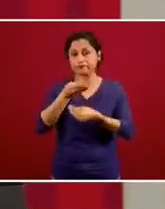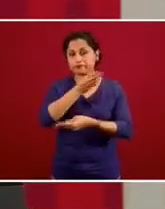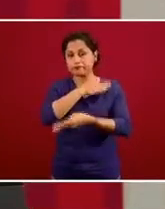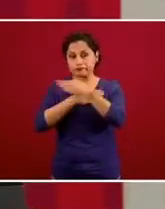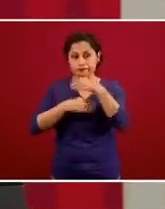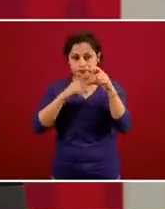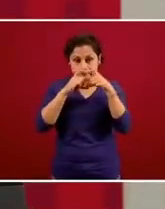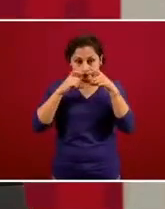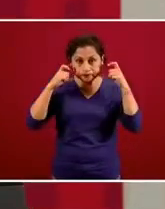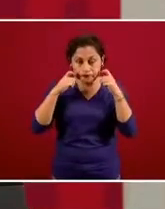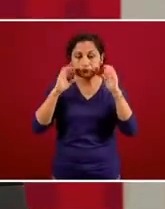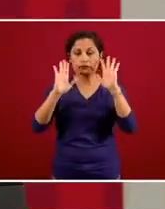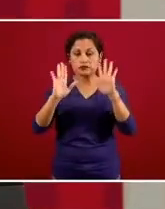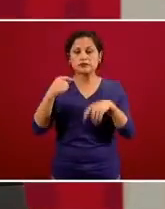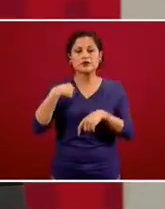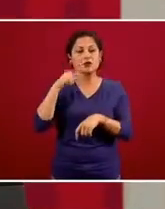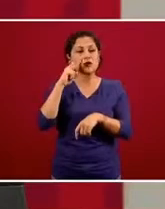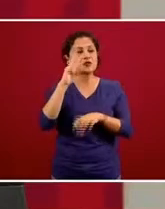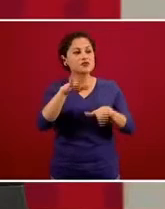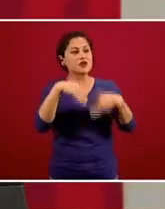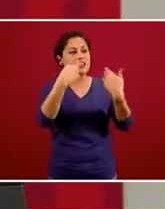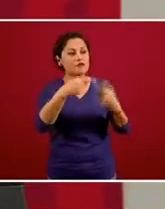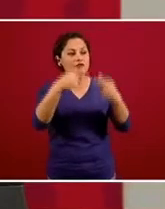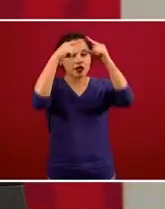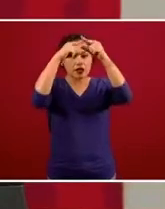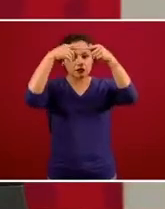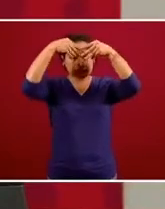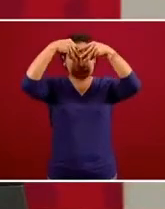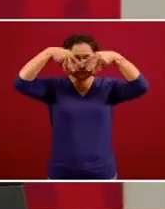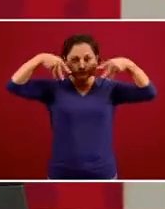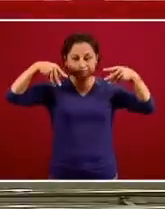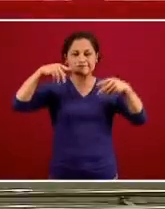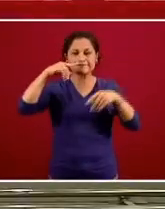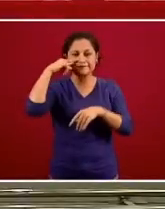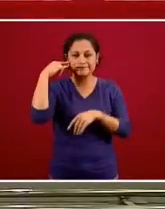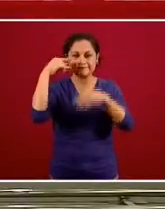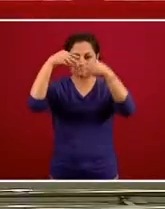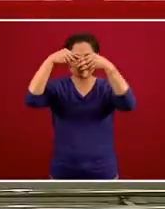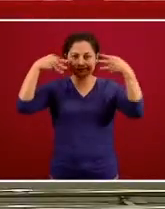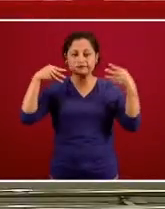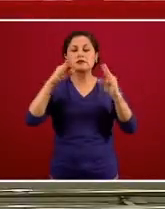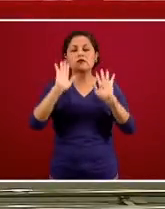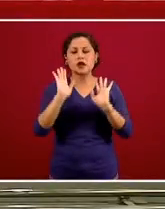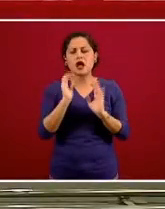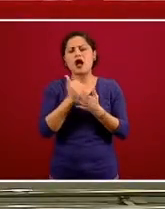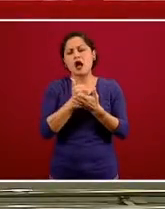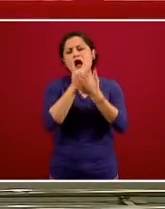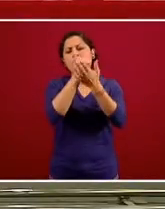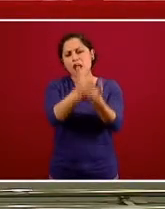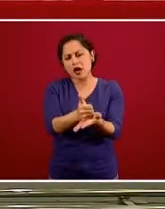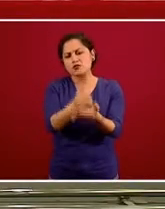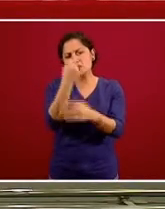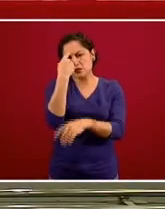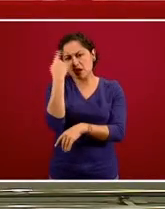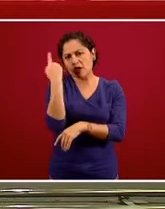the mask and some people who uses plastic mask and even like cloth masks, we